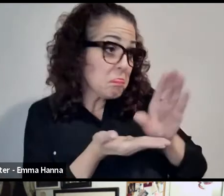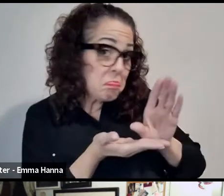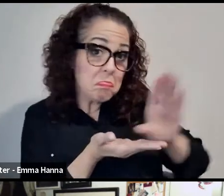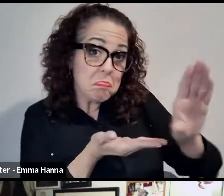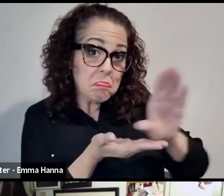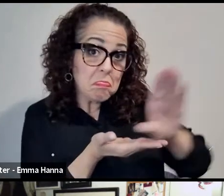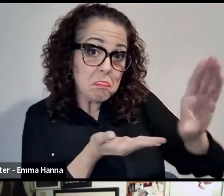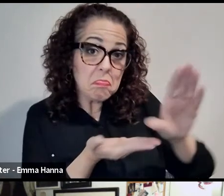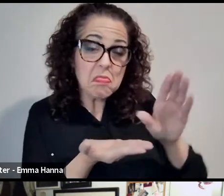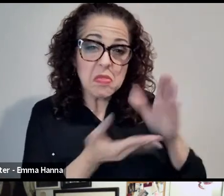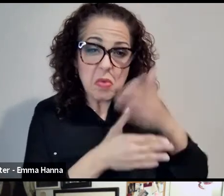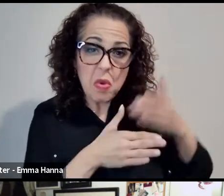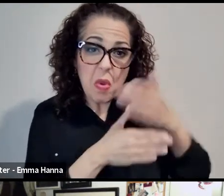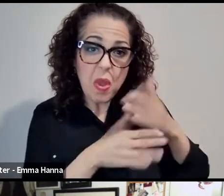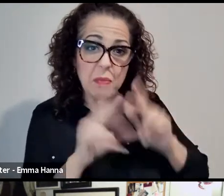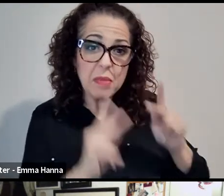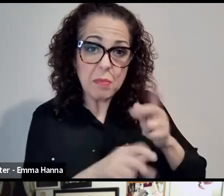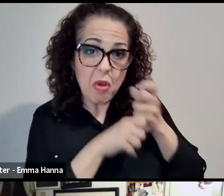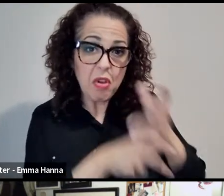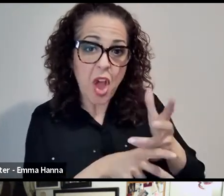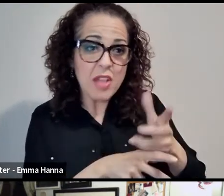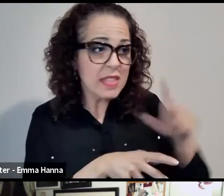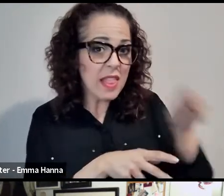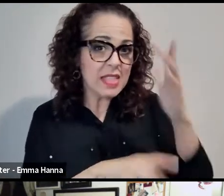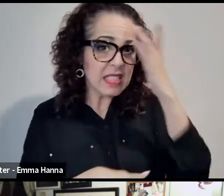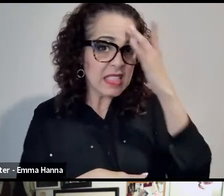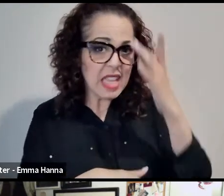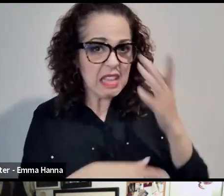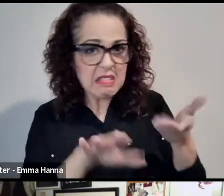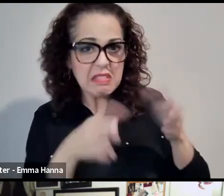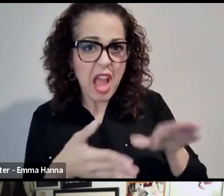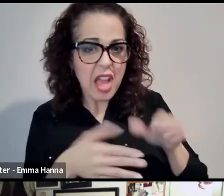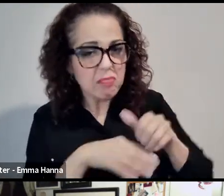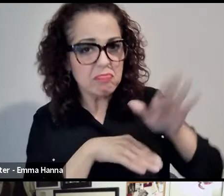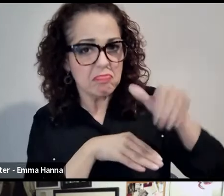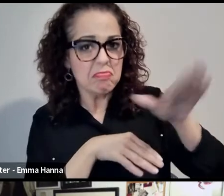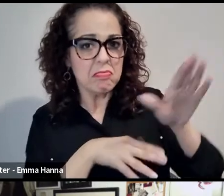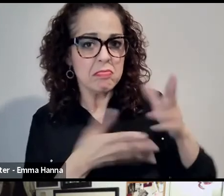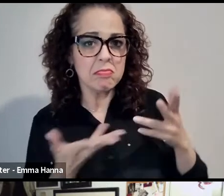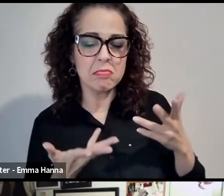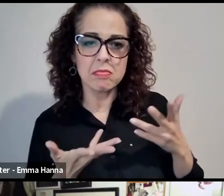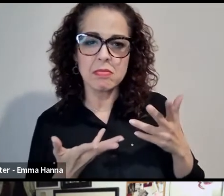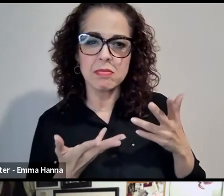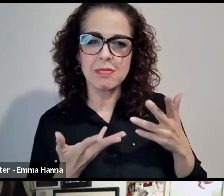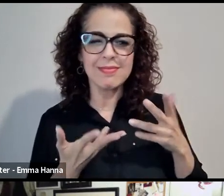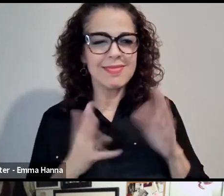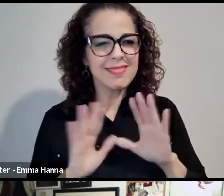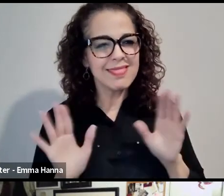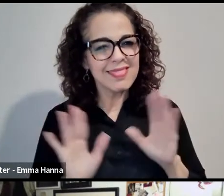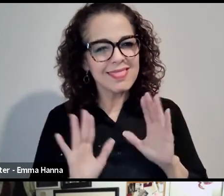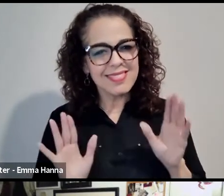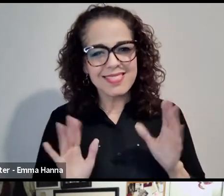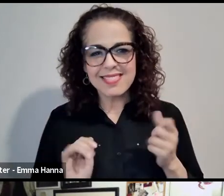people who are causing problems by getting sick and dying, let's just get them out of the view. And we're told